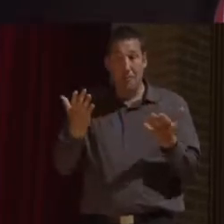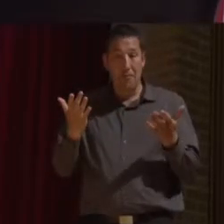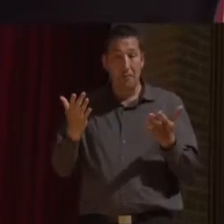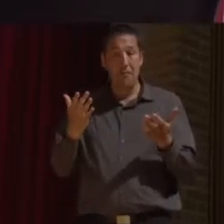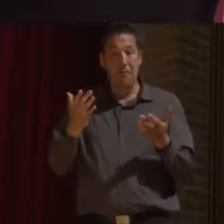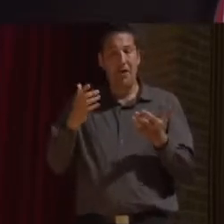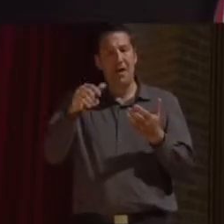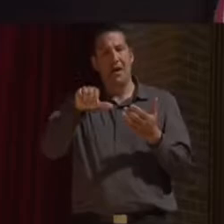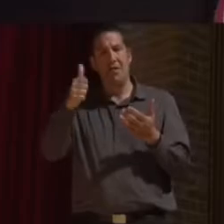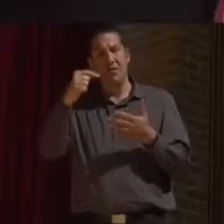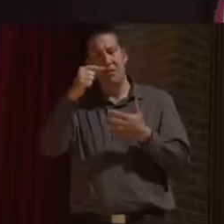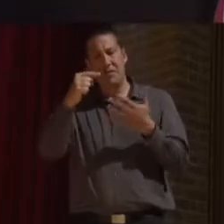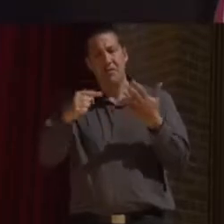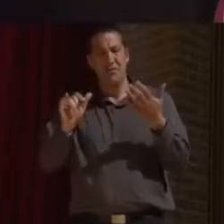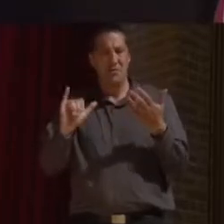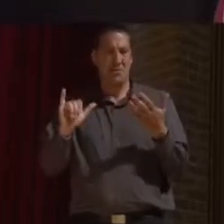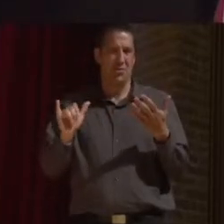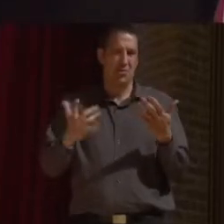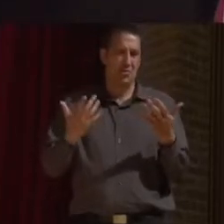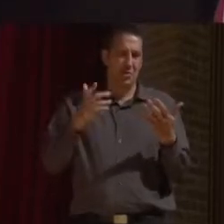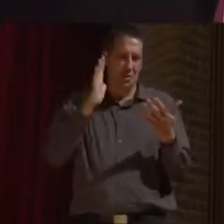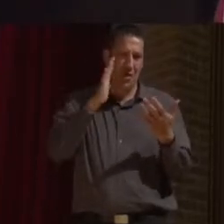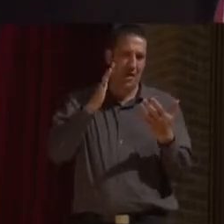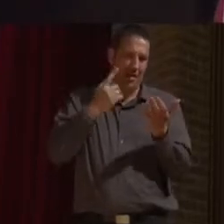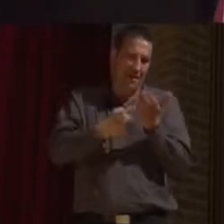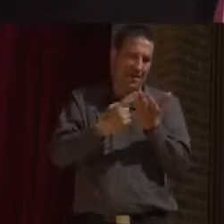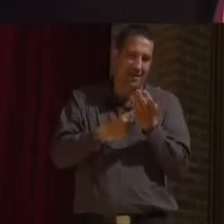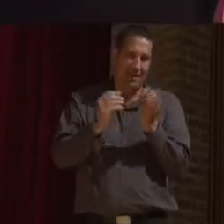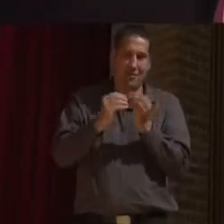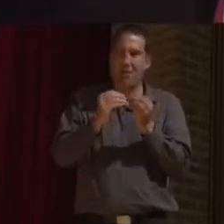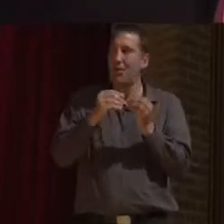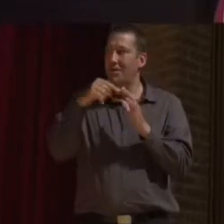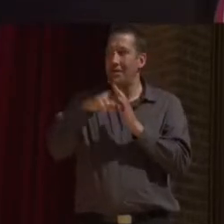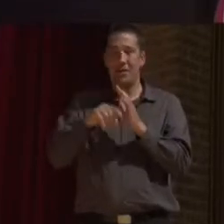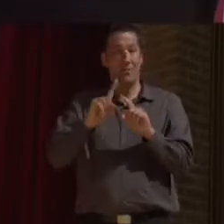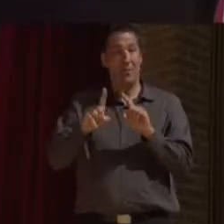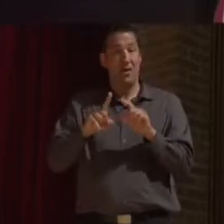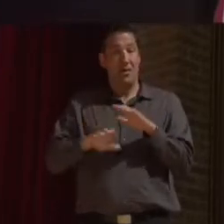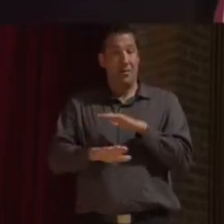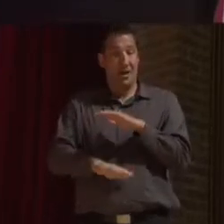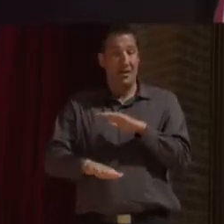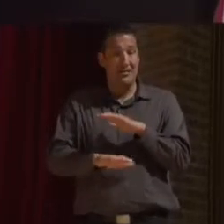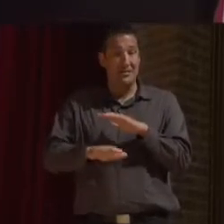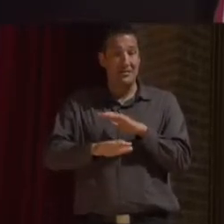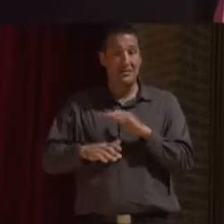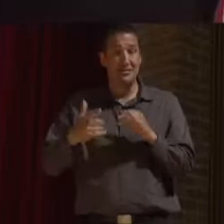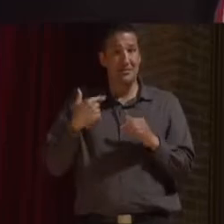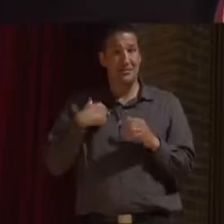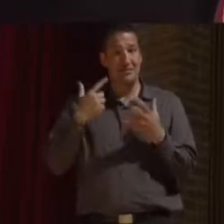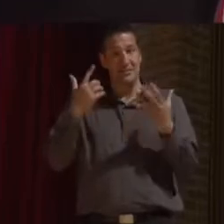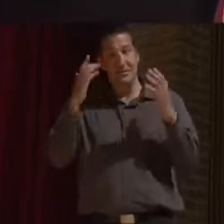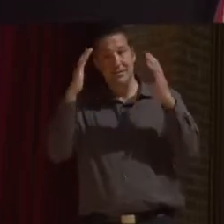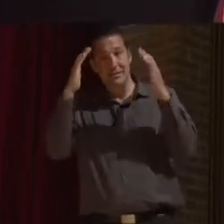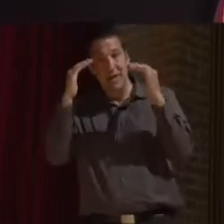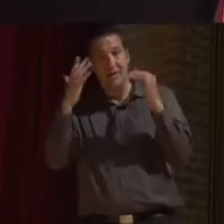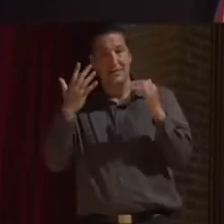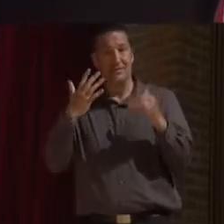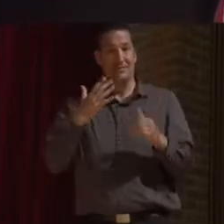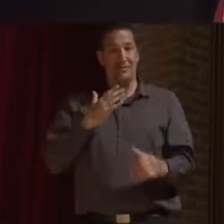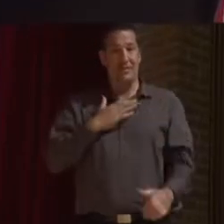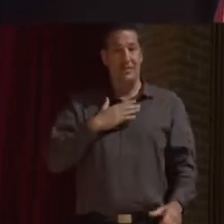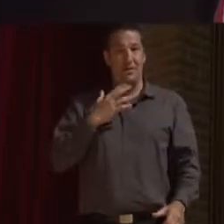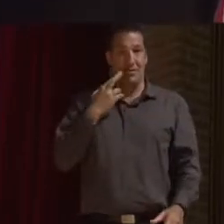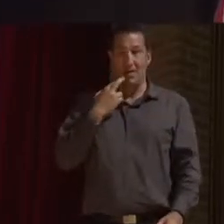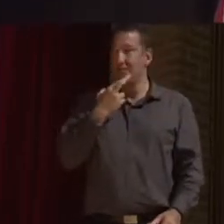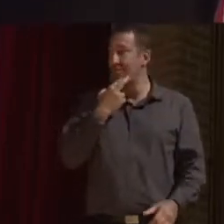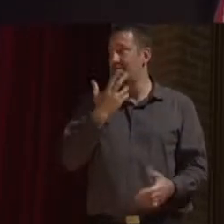among the others that, I'm sure we're going to talk about more things. Absolutely. But as far as the basic things that we look for at our restaurants,